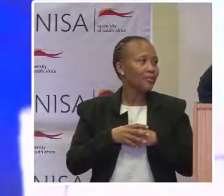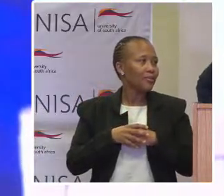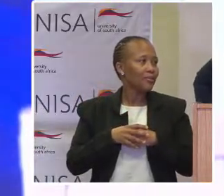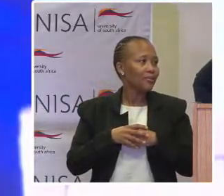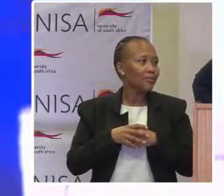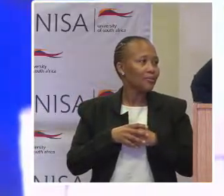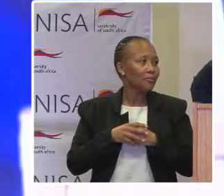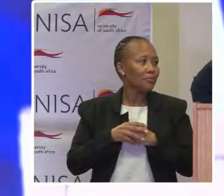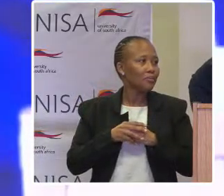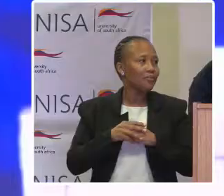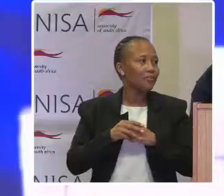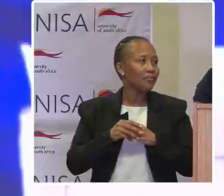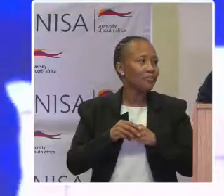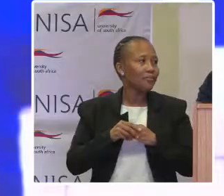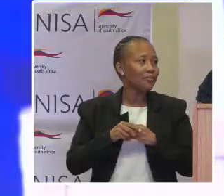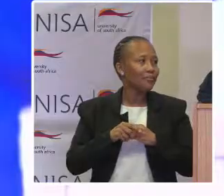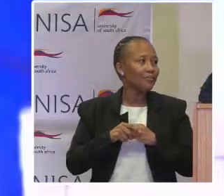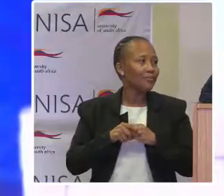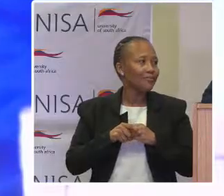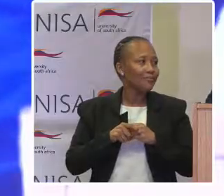yes.